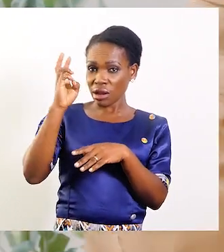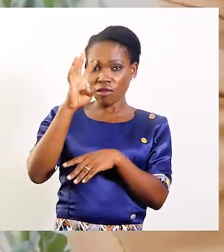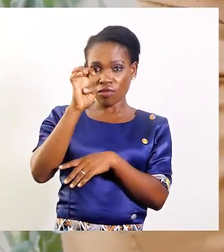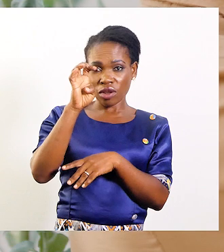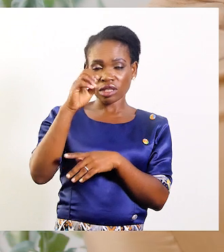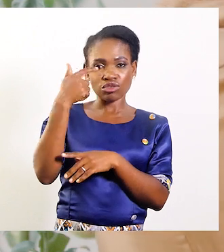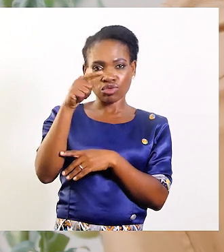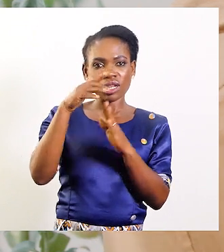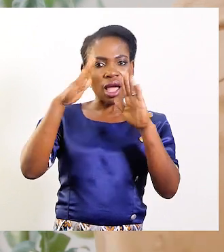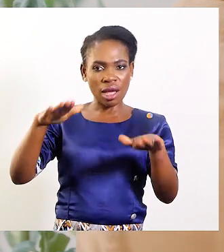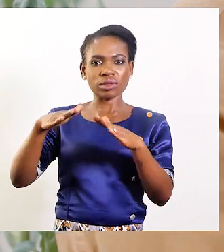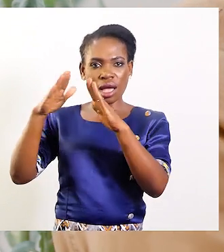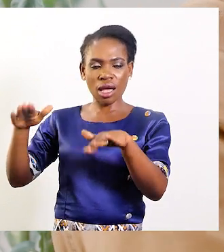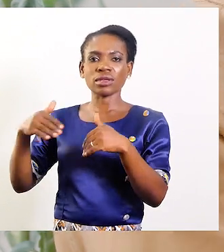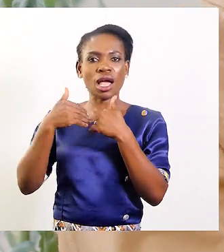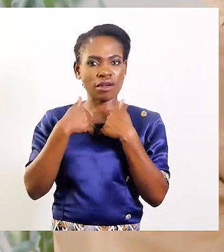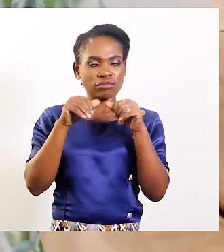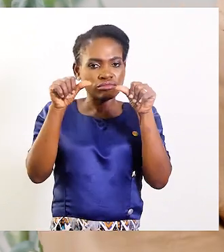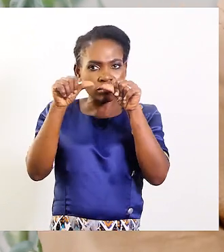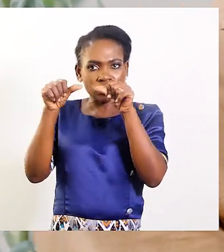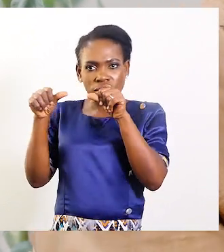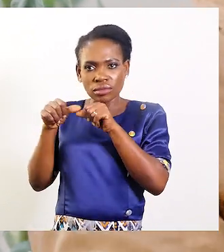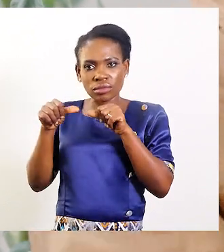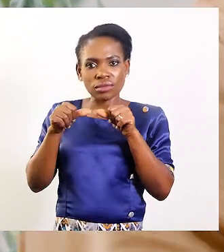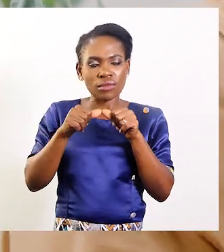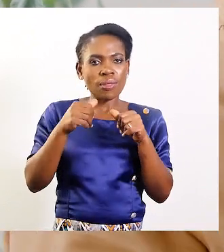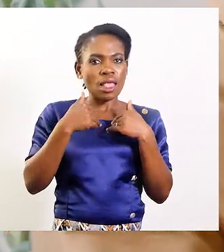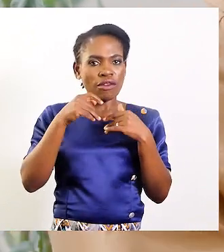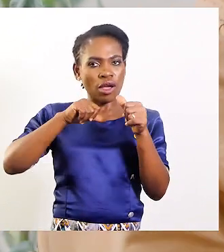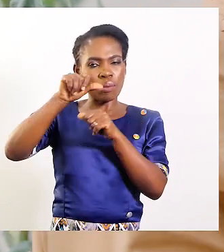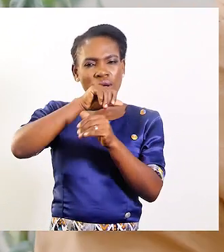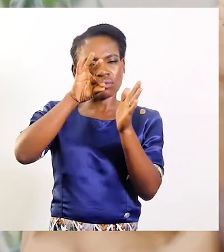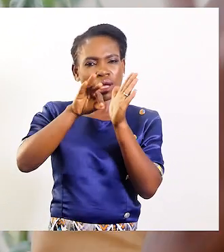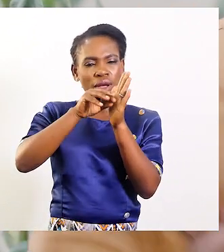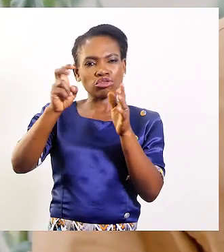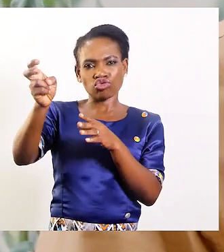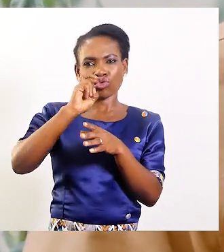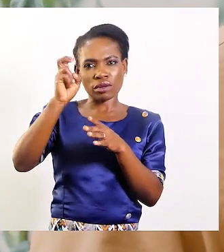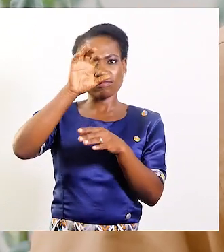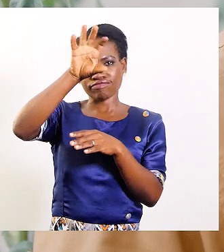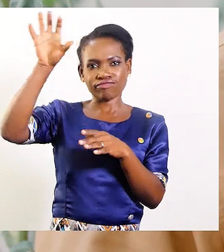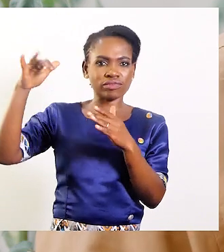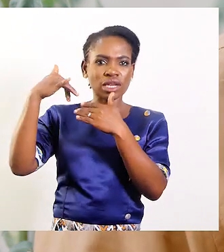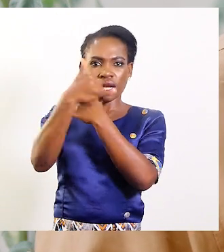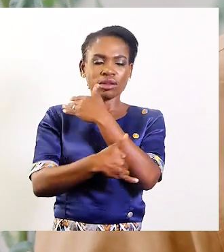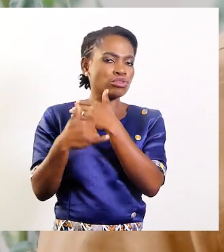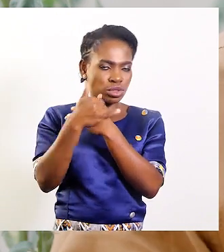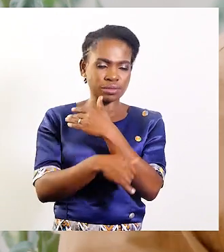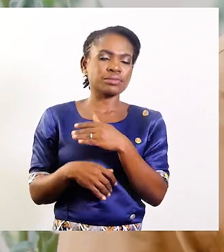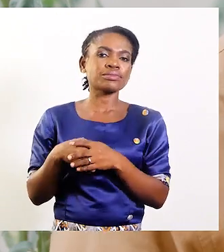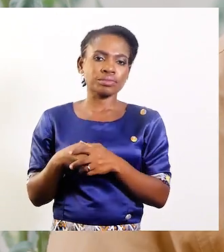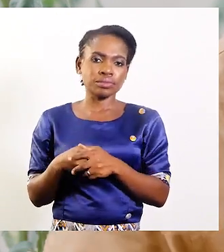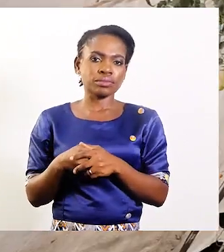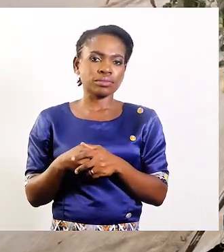Yeah, the size. Okay. 640, but we have over 200 of these scattered across the country. So